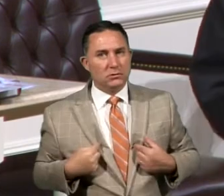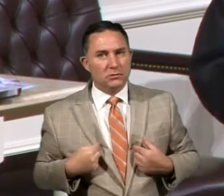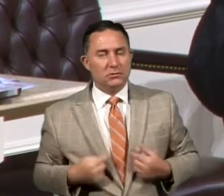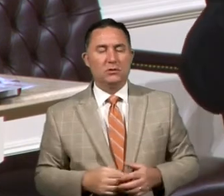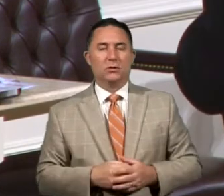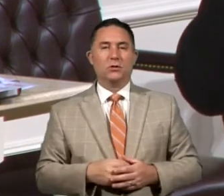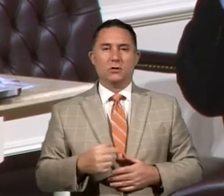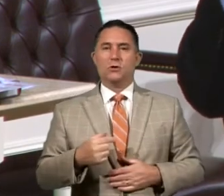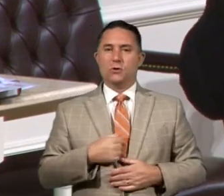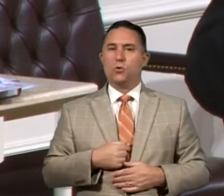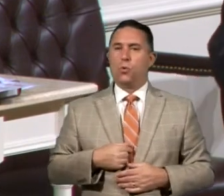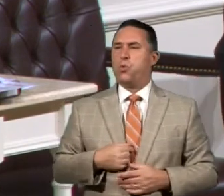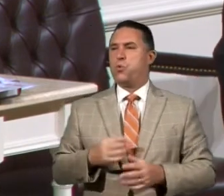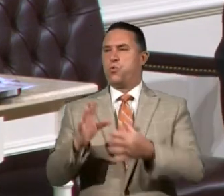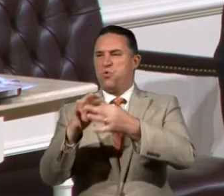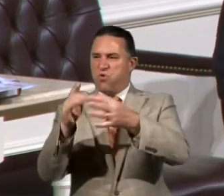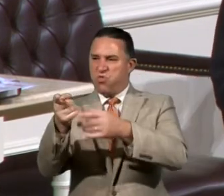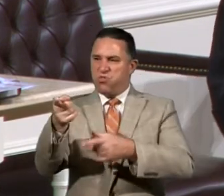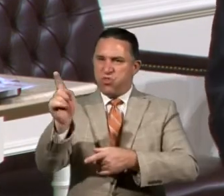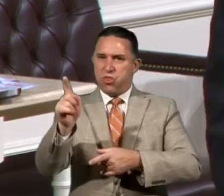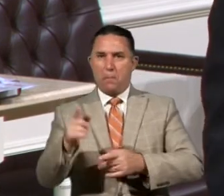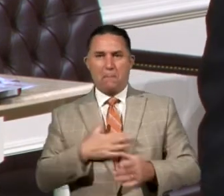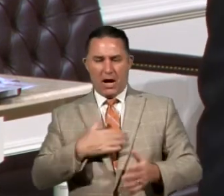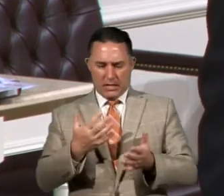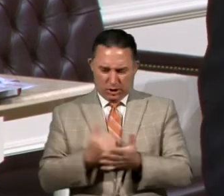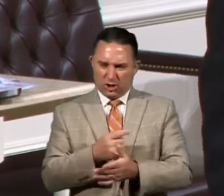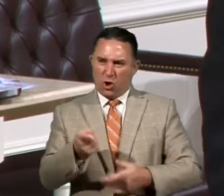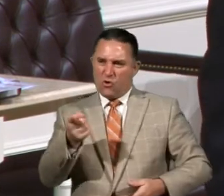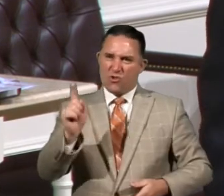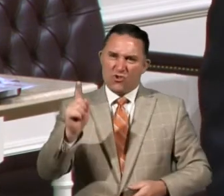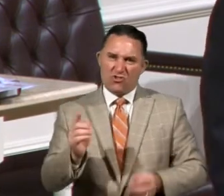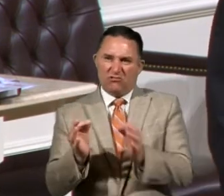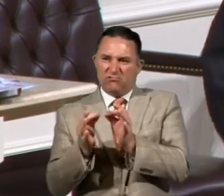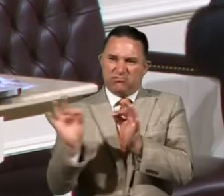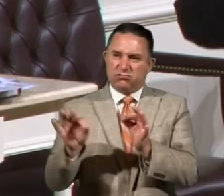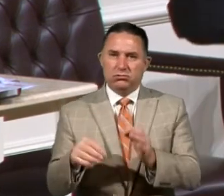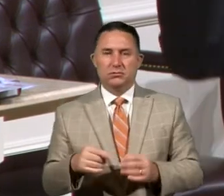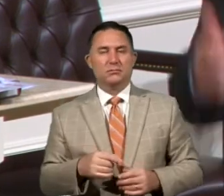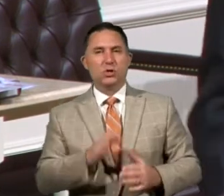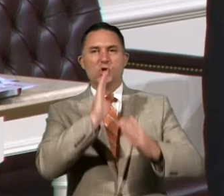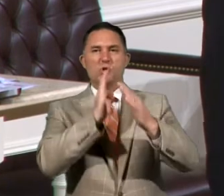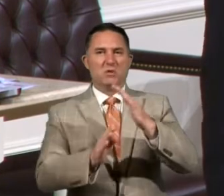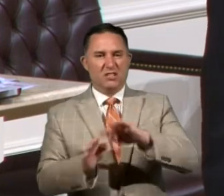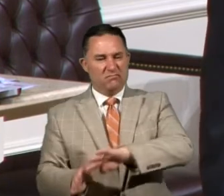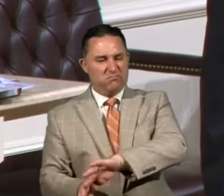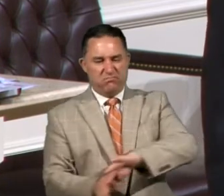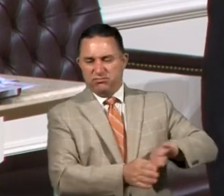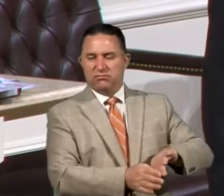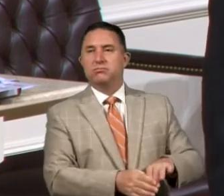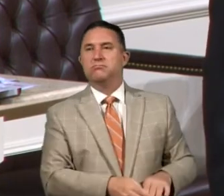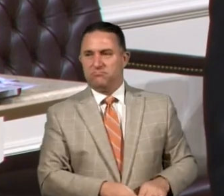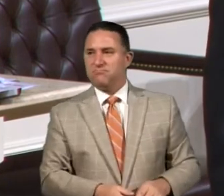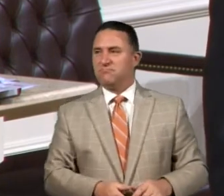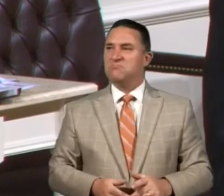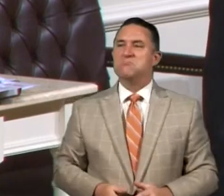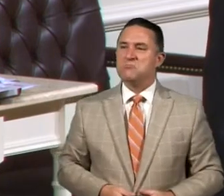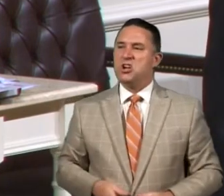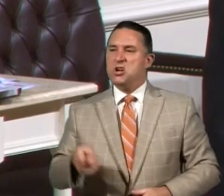And so I'm going to, my moment, forget humility. Here we